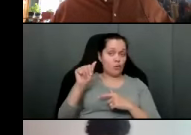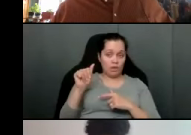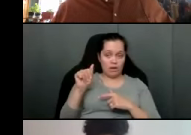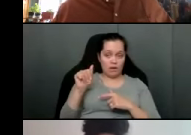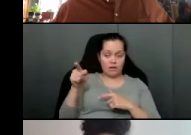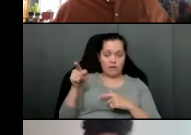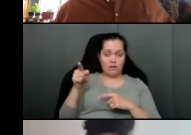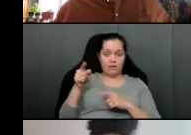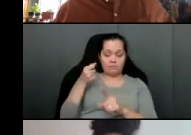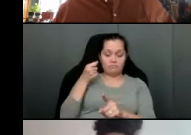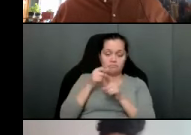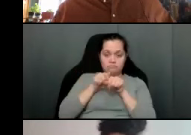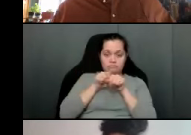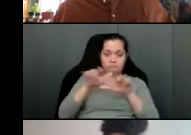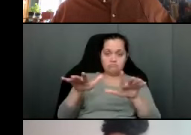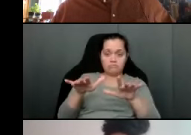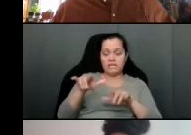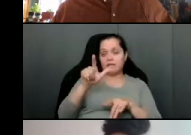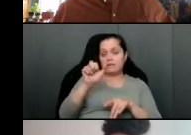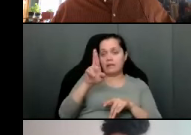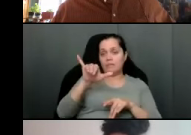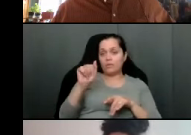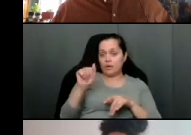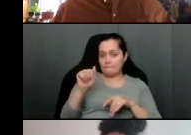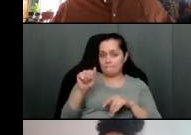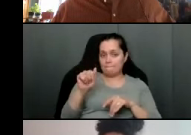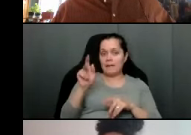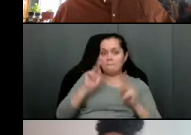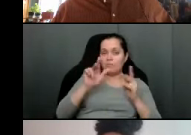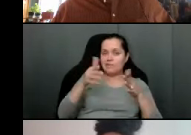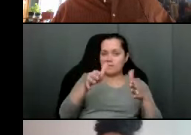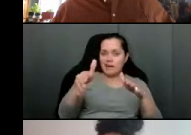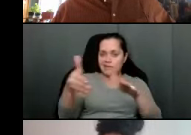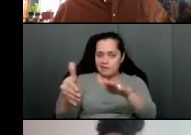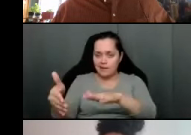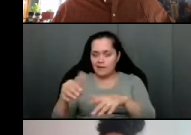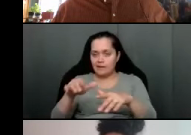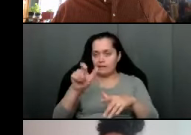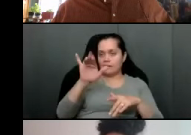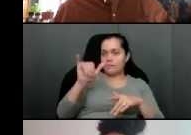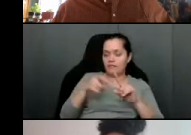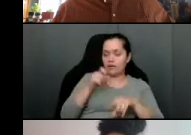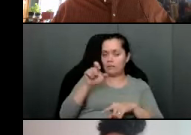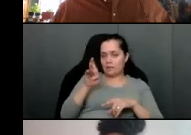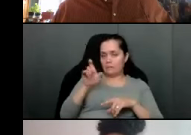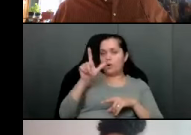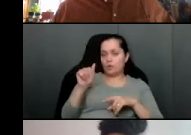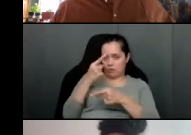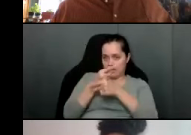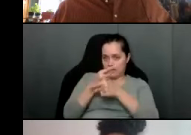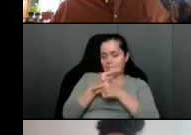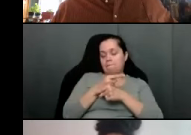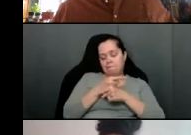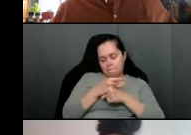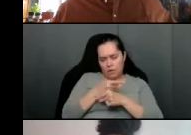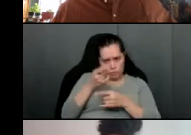had an outbreak in Liberia, and people were dying in Liberia of Ebola.